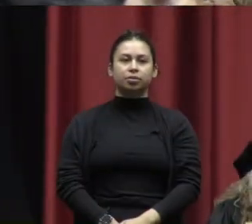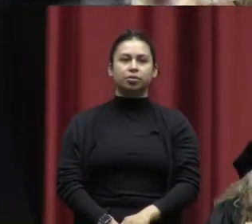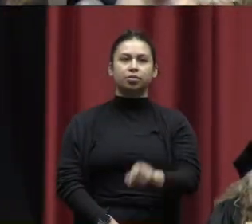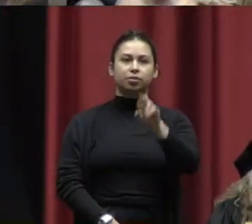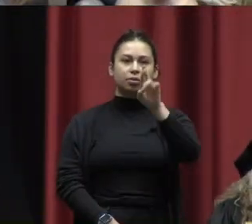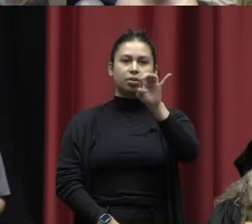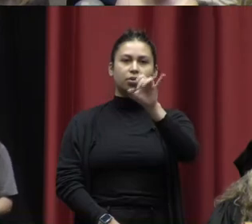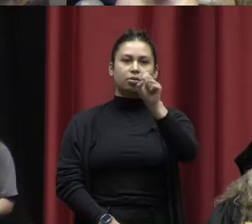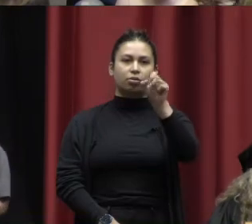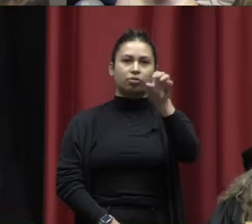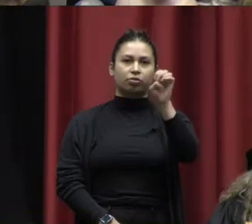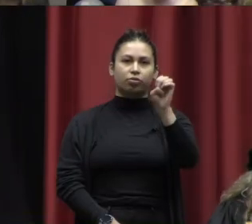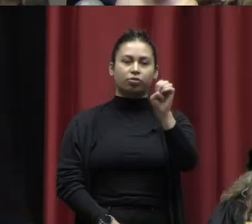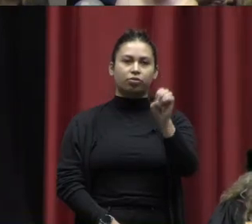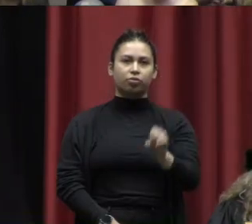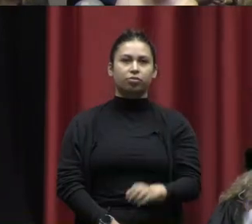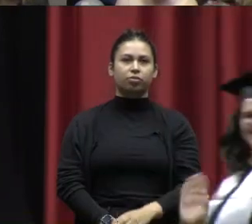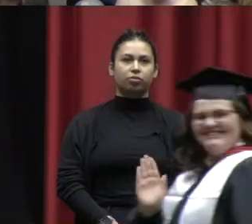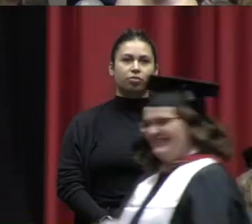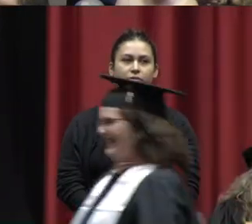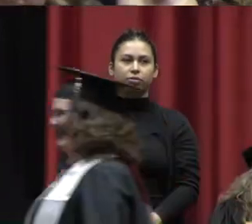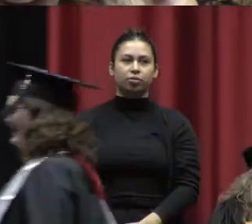Reese Donahai.